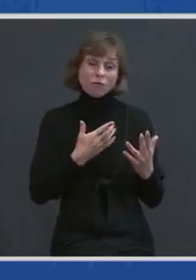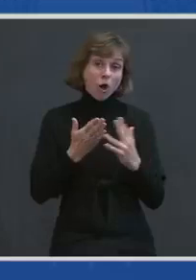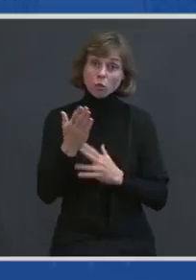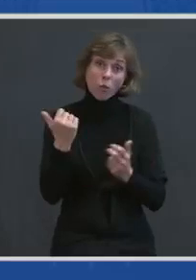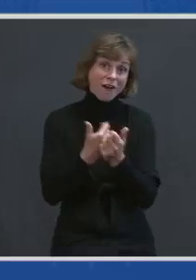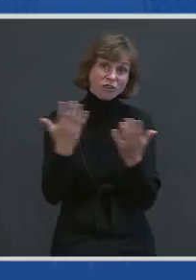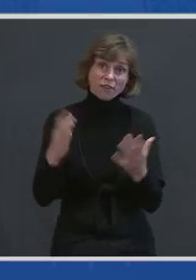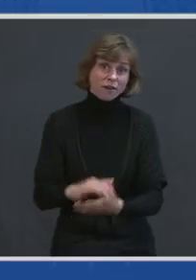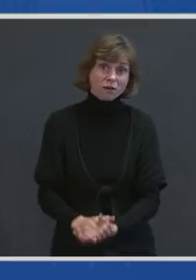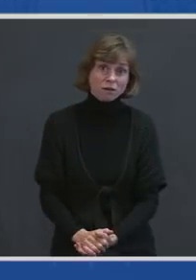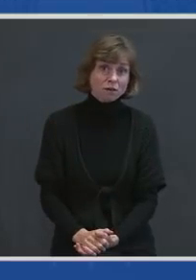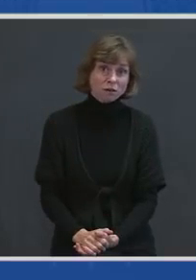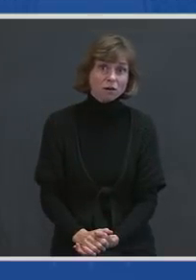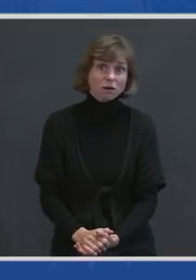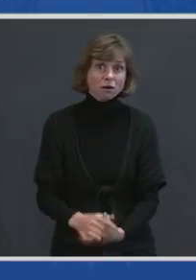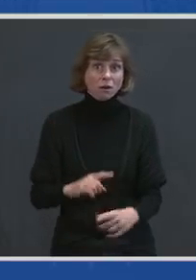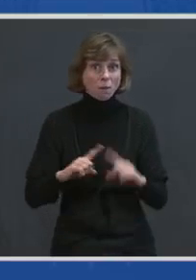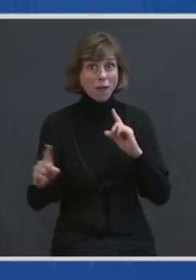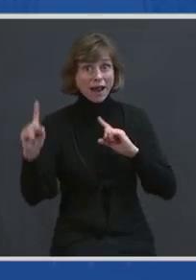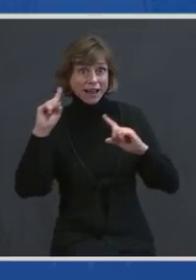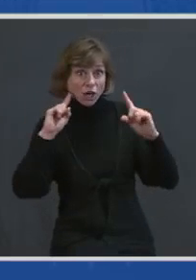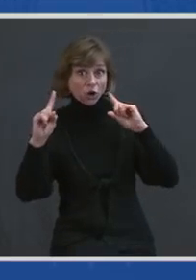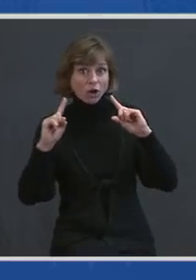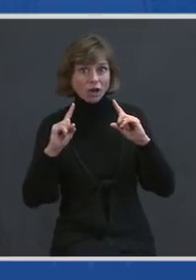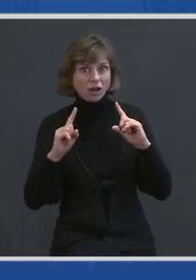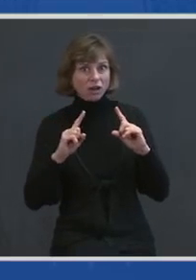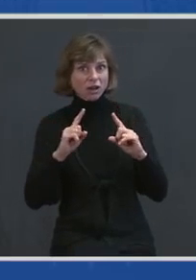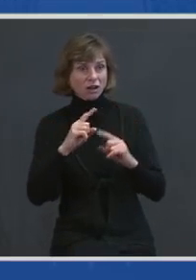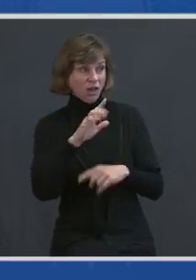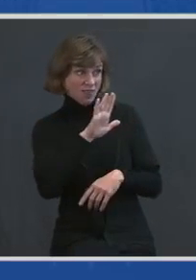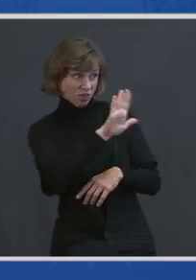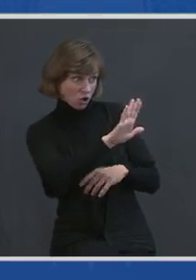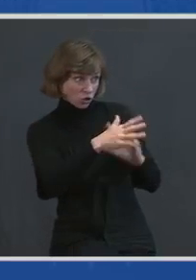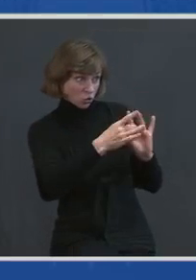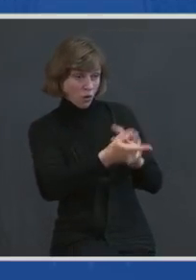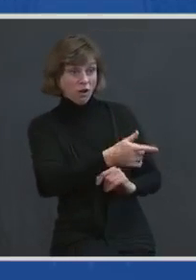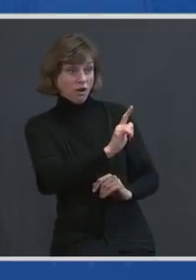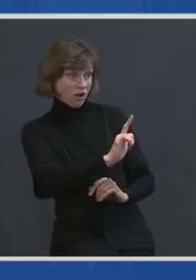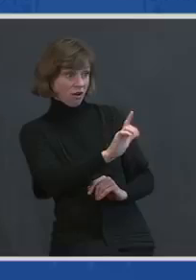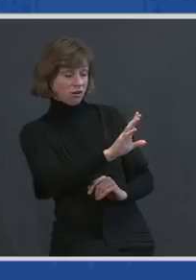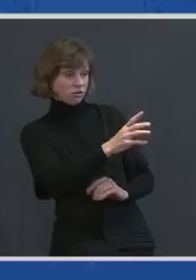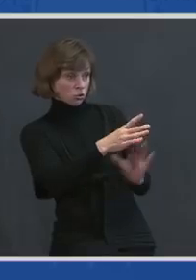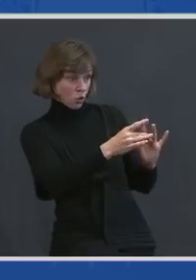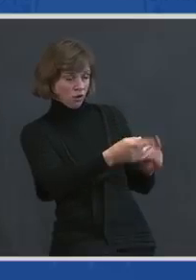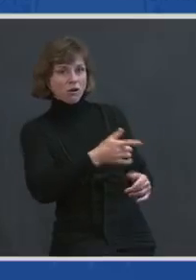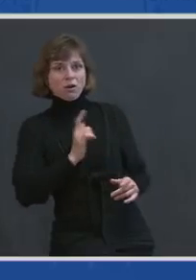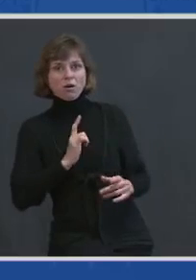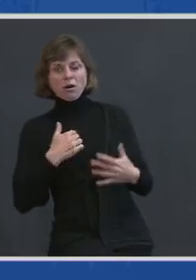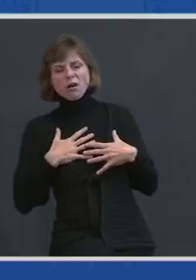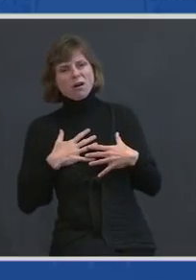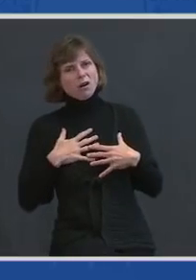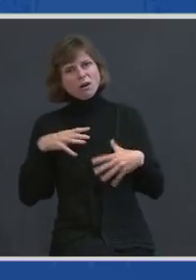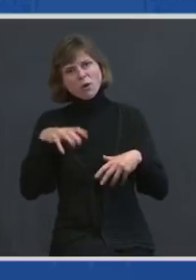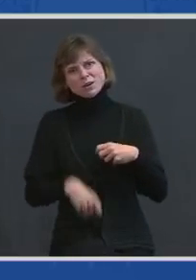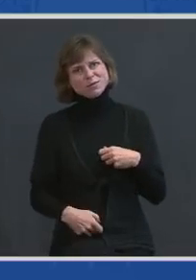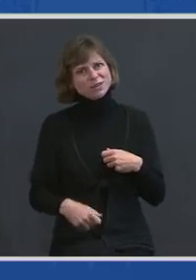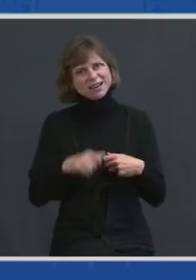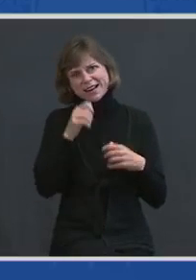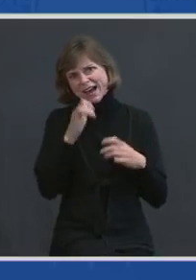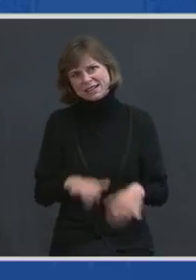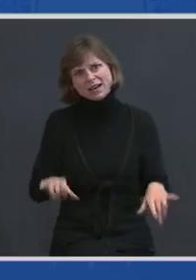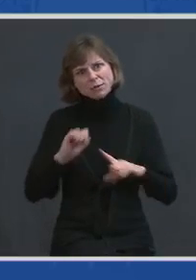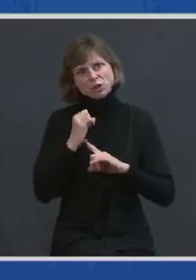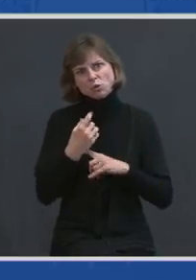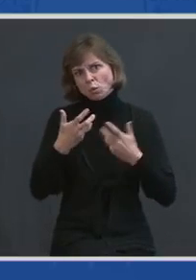just by hearing Alma's and George's stories, it just breaks my heart because it's the same situation. They're losing jobs. That's the main thing,